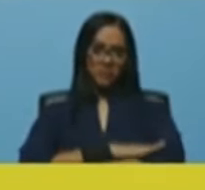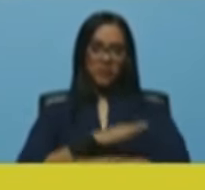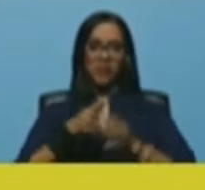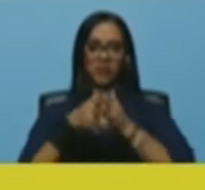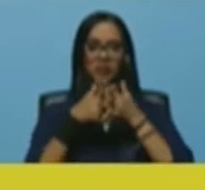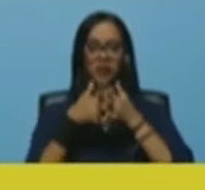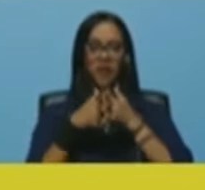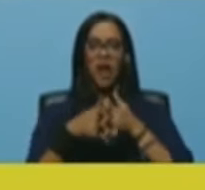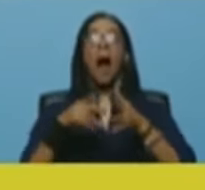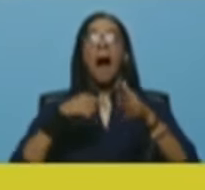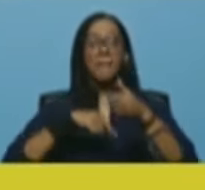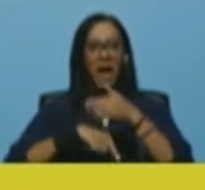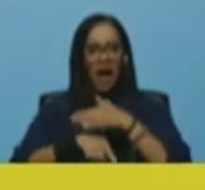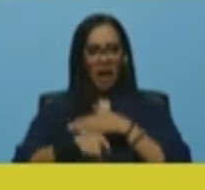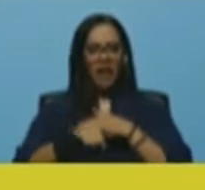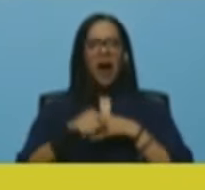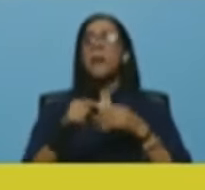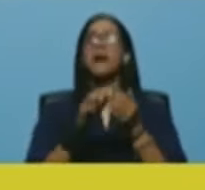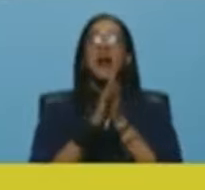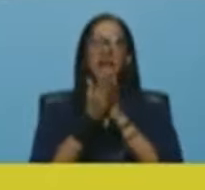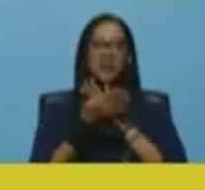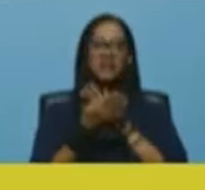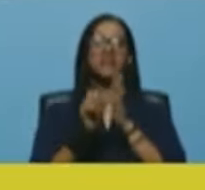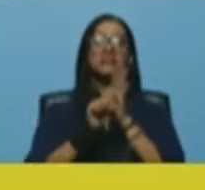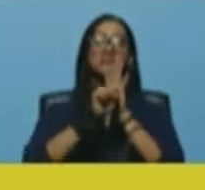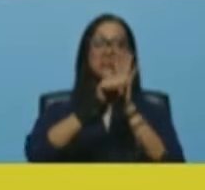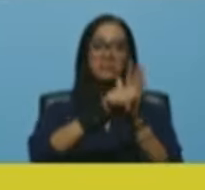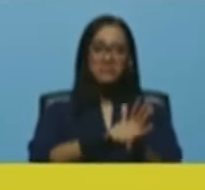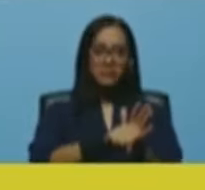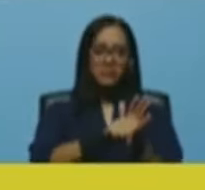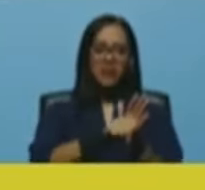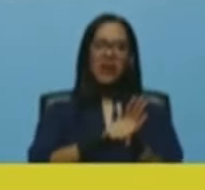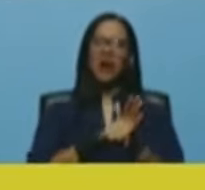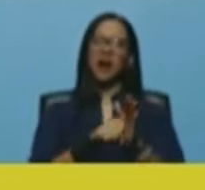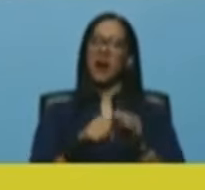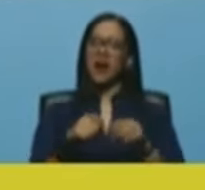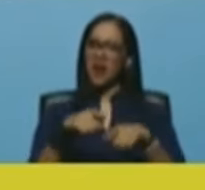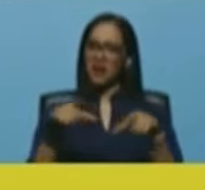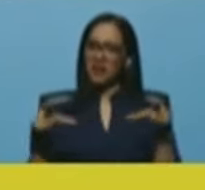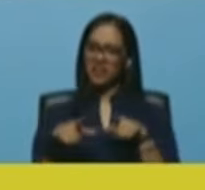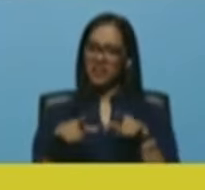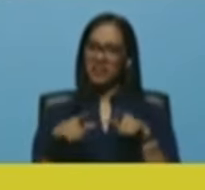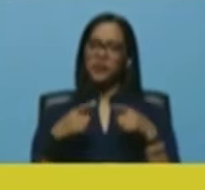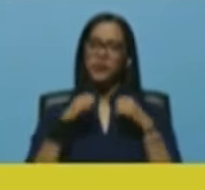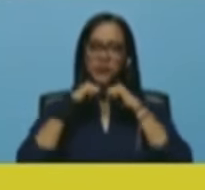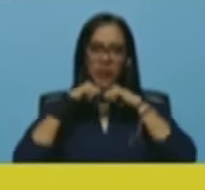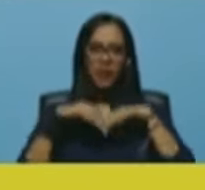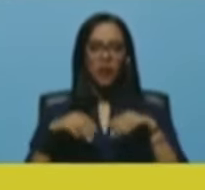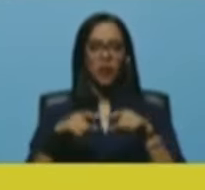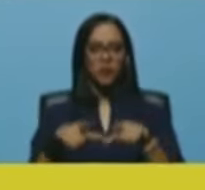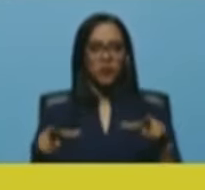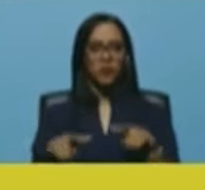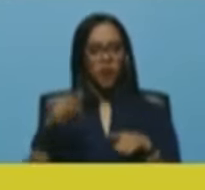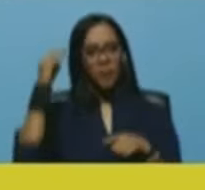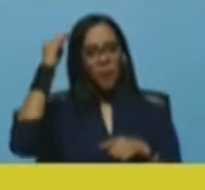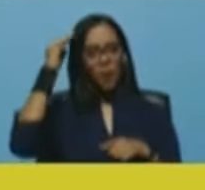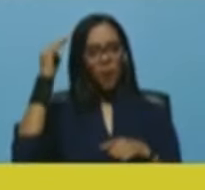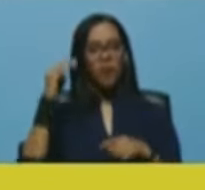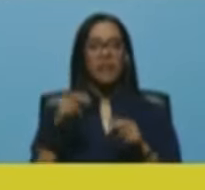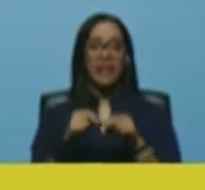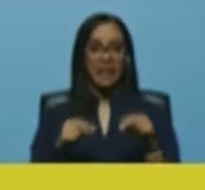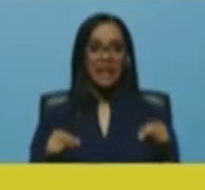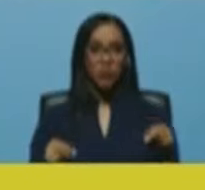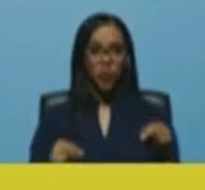Mr. President, the imperial behavior goes through the destruction of symbols and secret places,